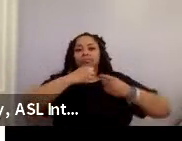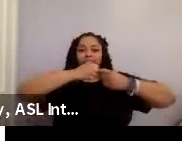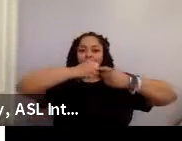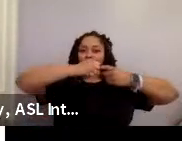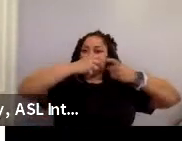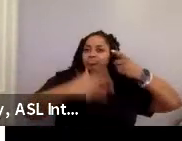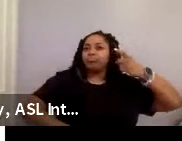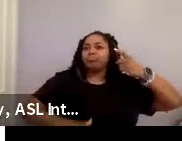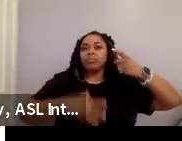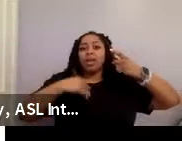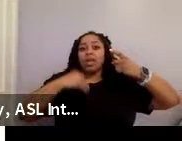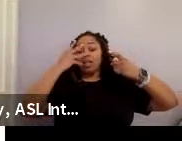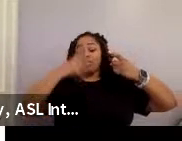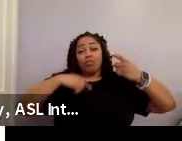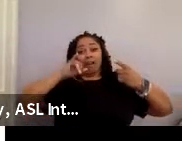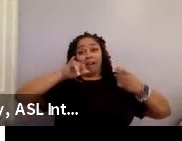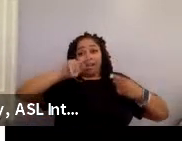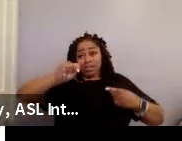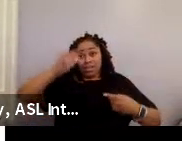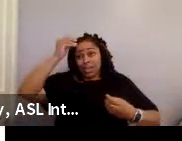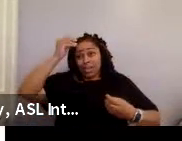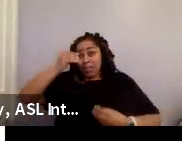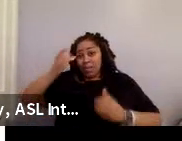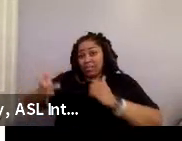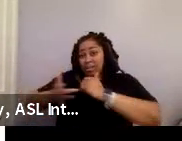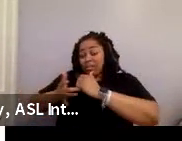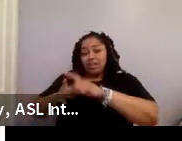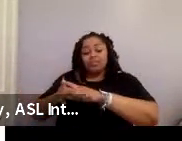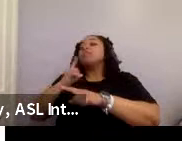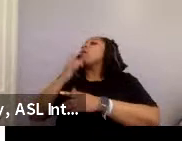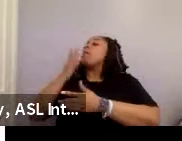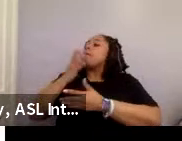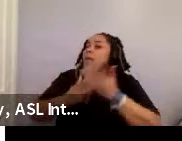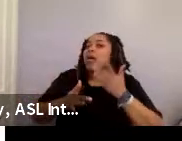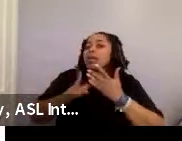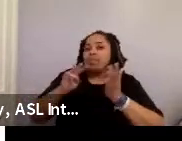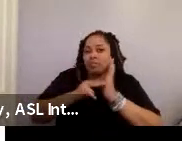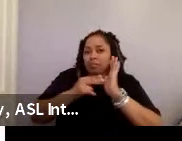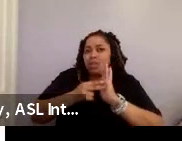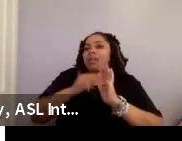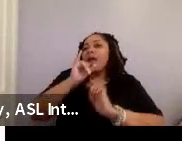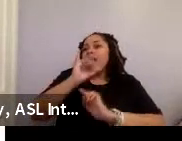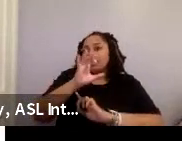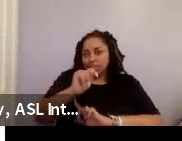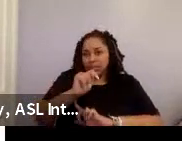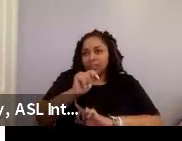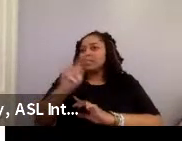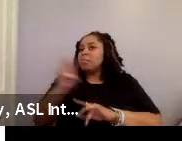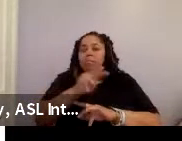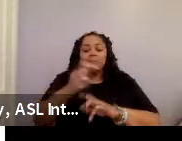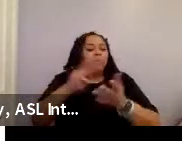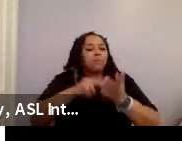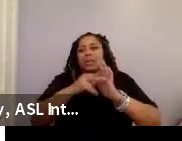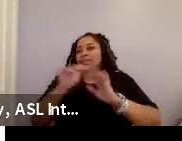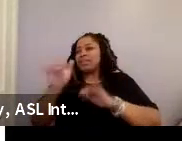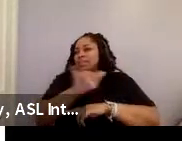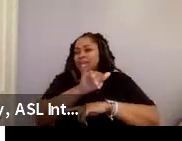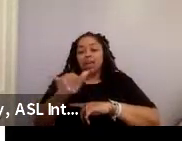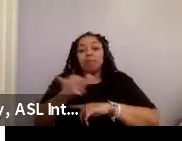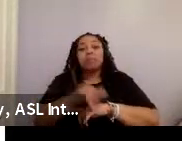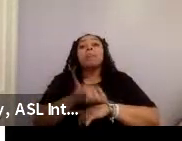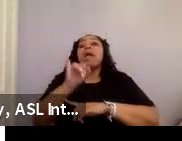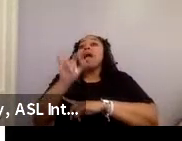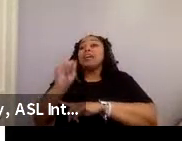note that IT, information technology, is part of the definition of ICT. And